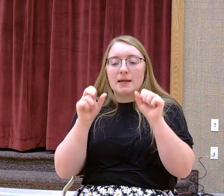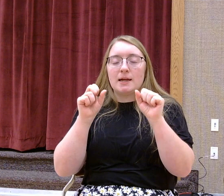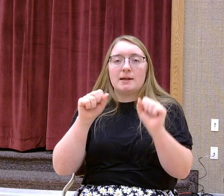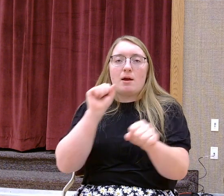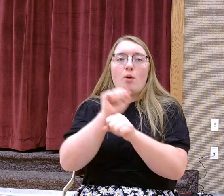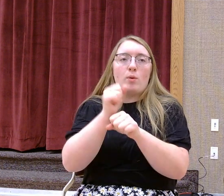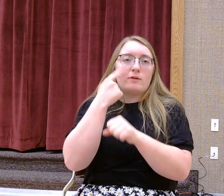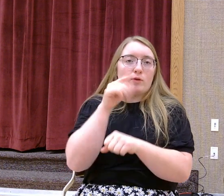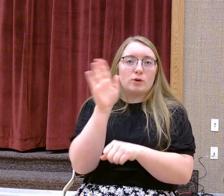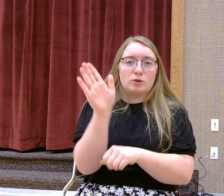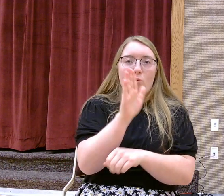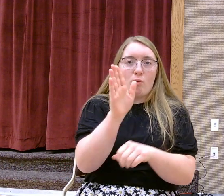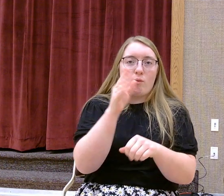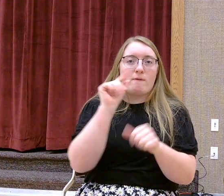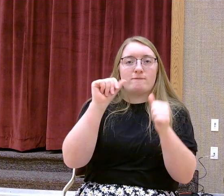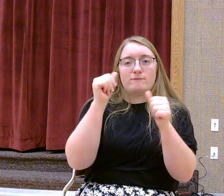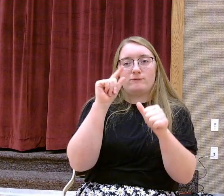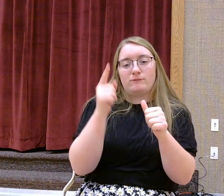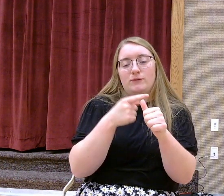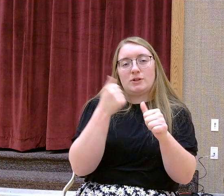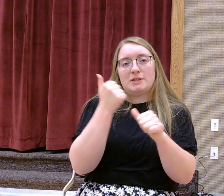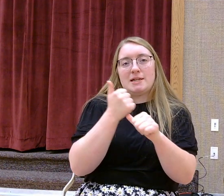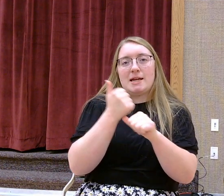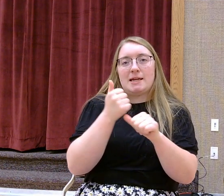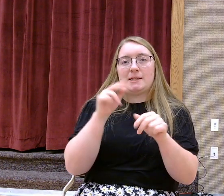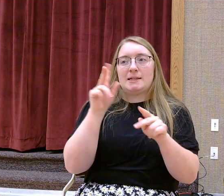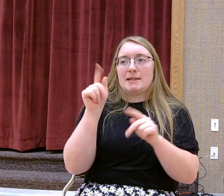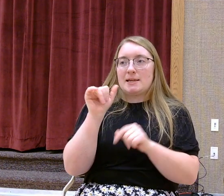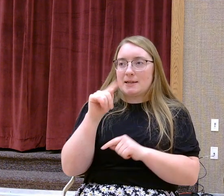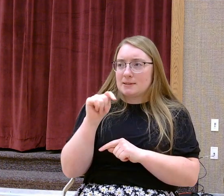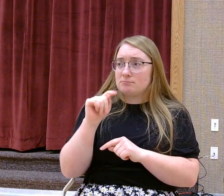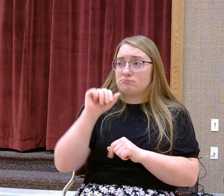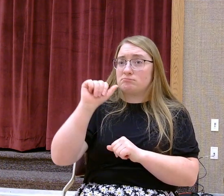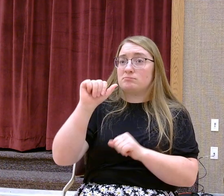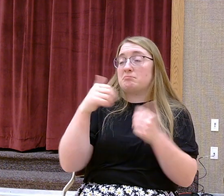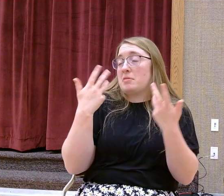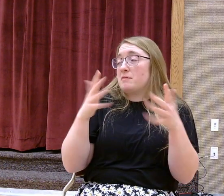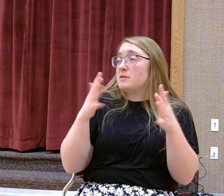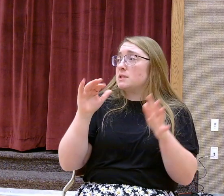home. And yeah, I think that's it. Any other questions for me?